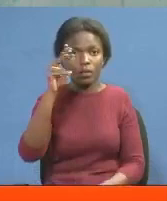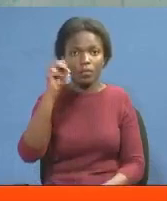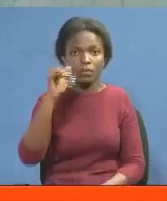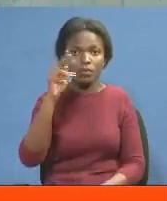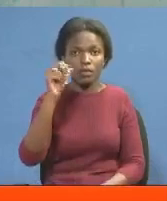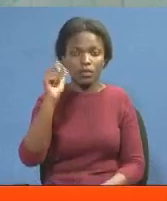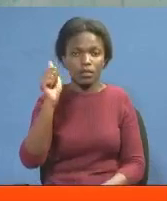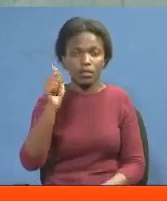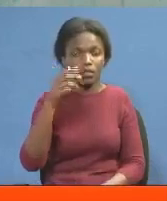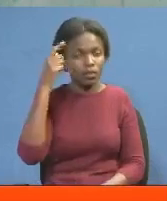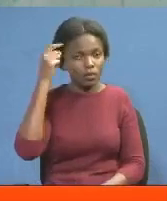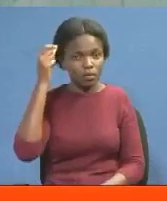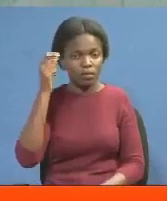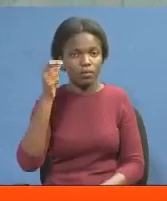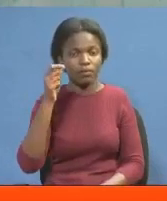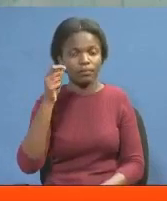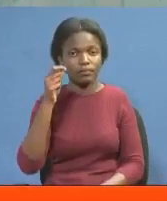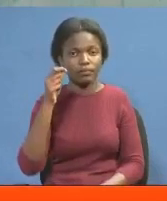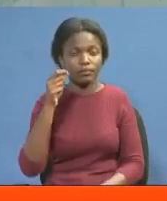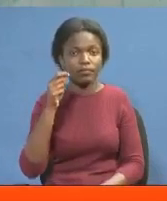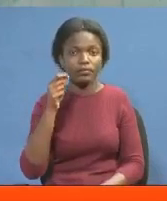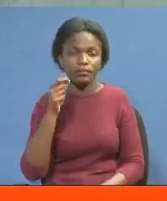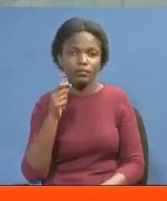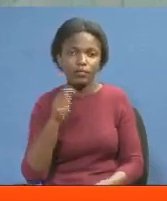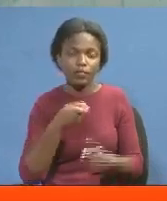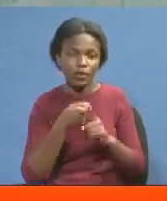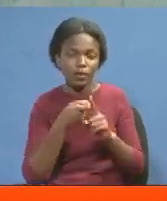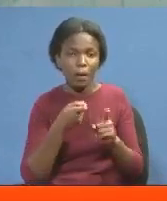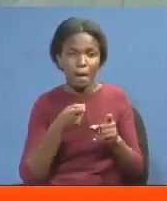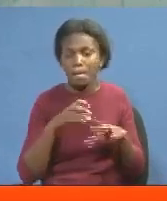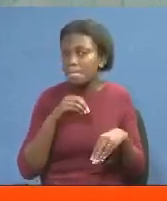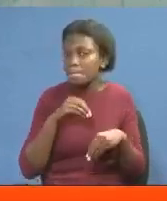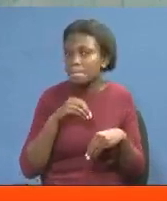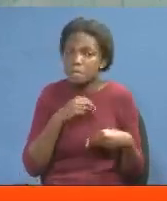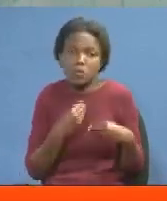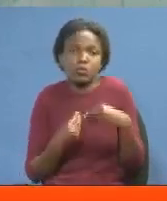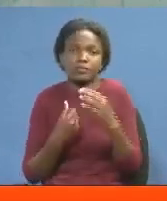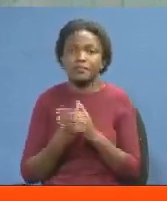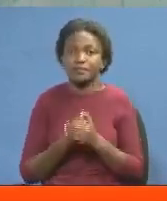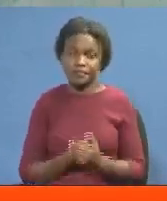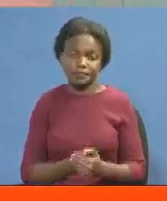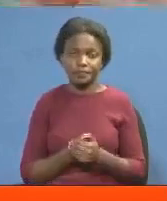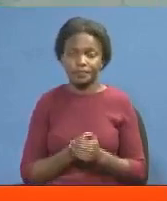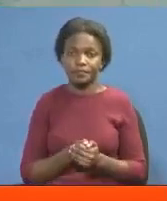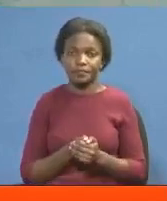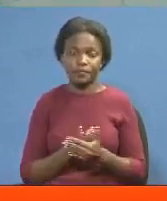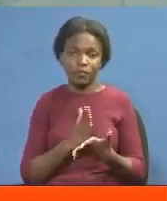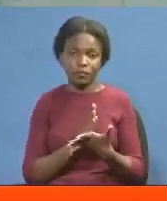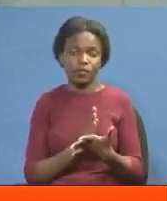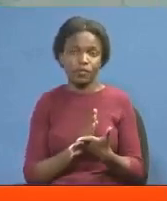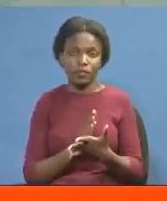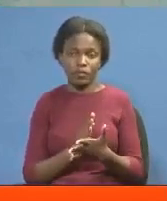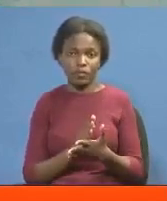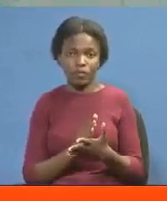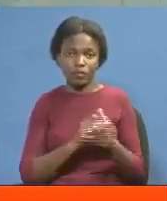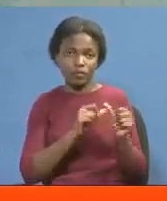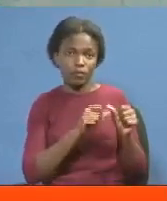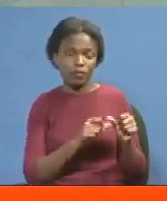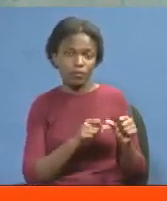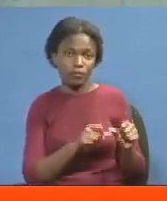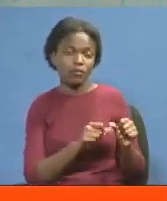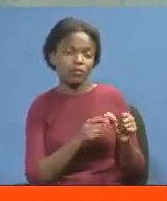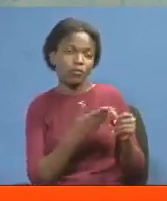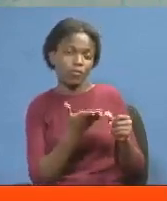Busia. Mm-hmm. Her community is from Western Kenya. Yeah. You can't even say they are from Mandera. Mm-hmm. Okay, of course she has roots there, definitely. But